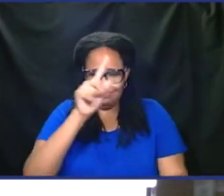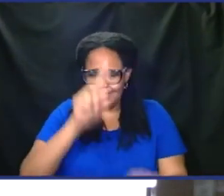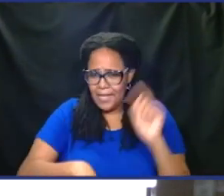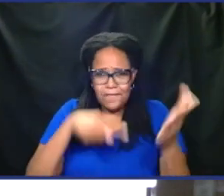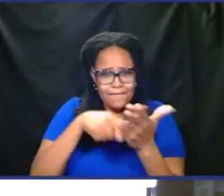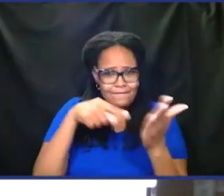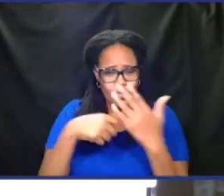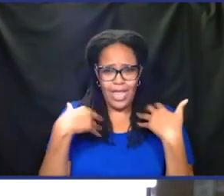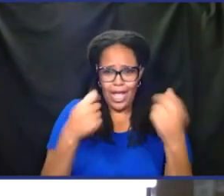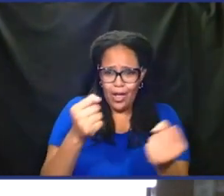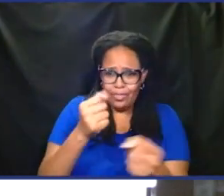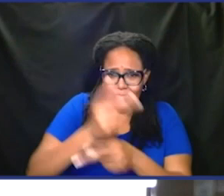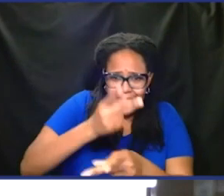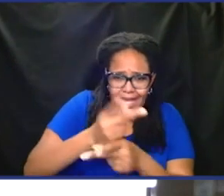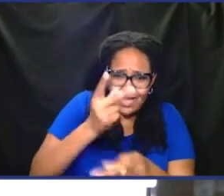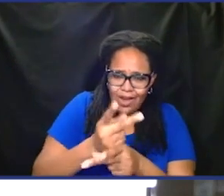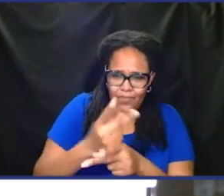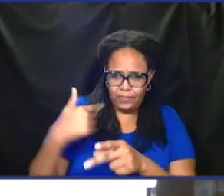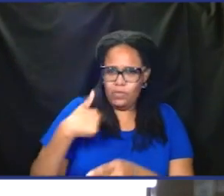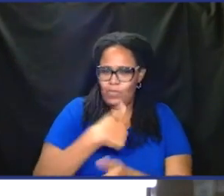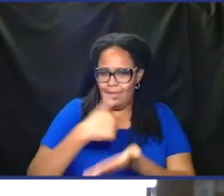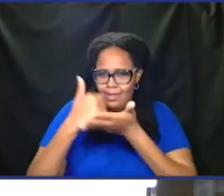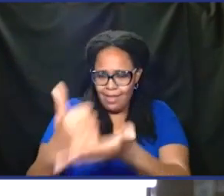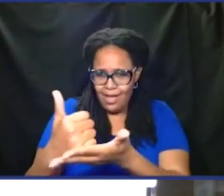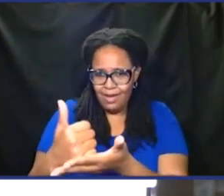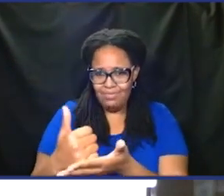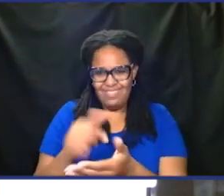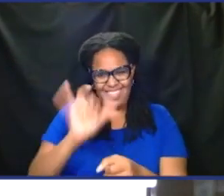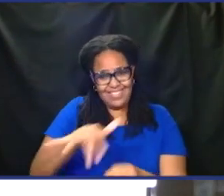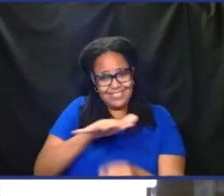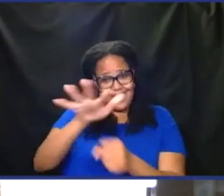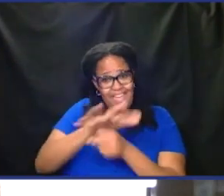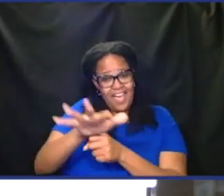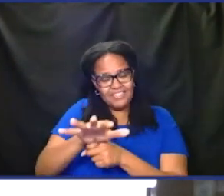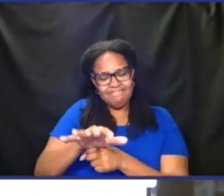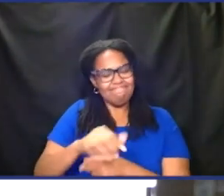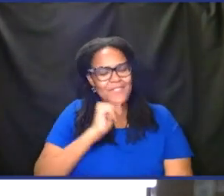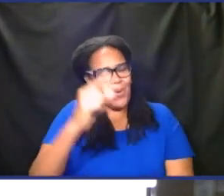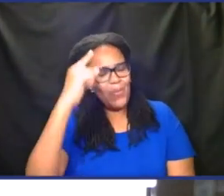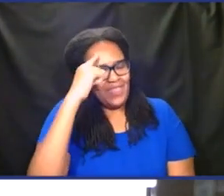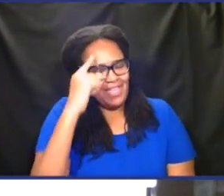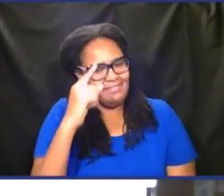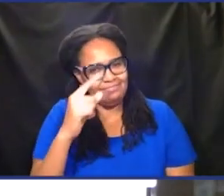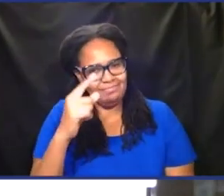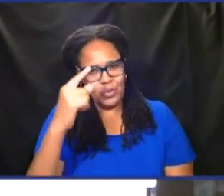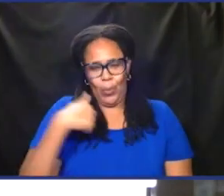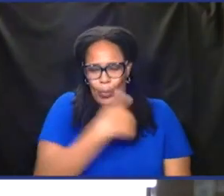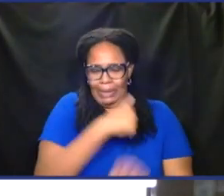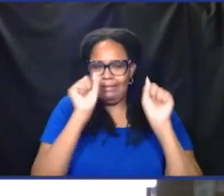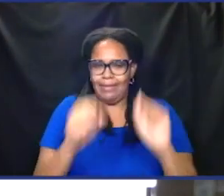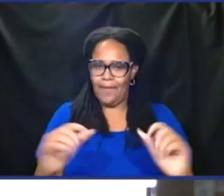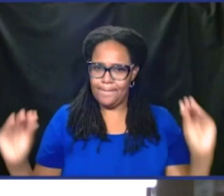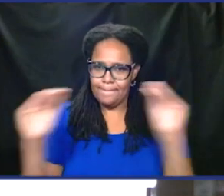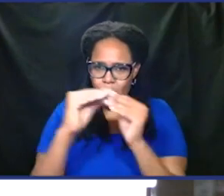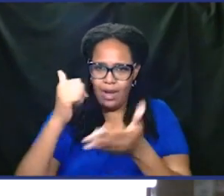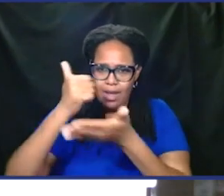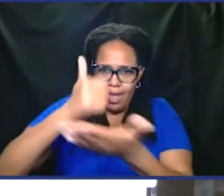Enough? I don't think so. Together, we must and can do more to improve the lives of more